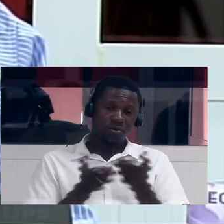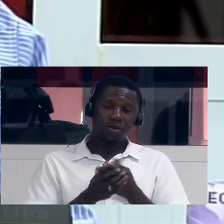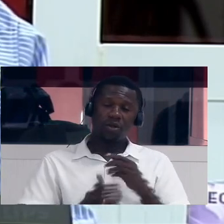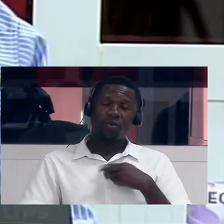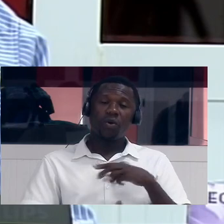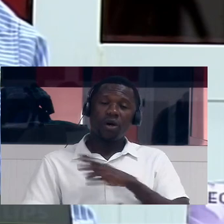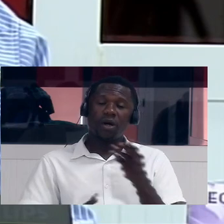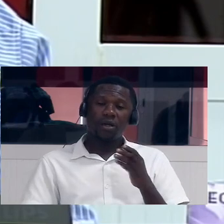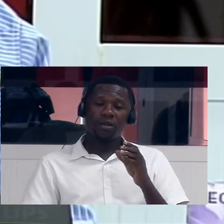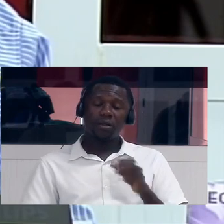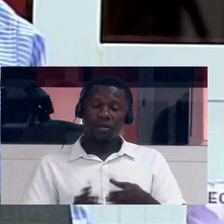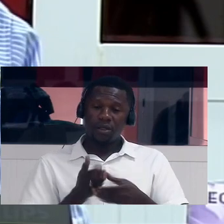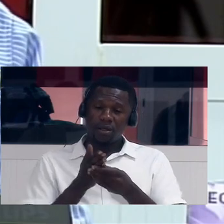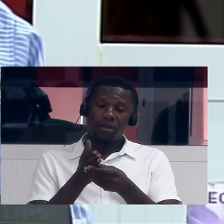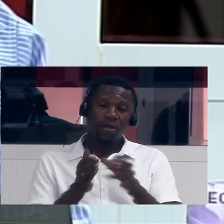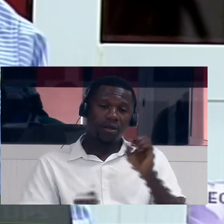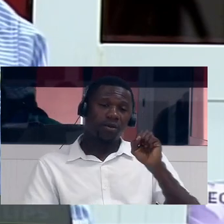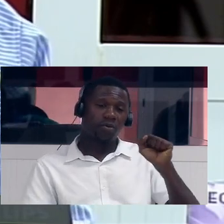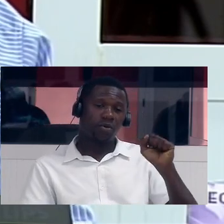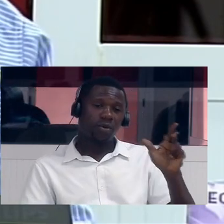Sow sending out that